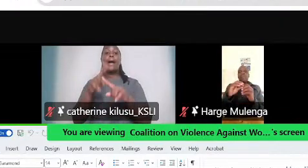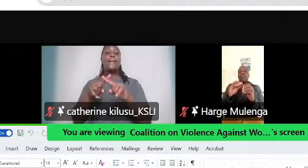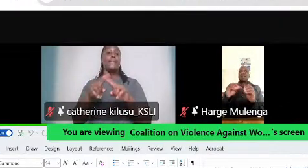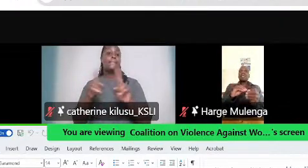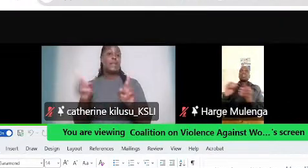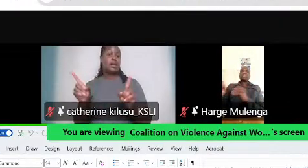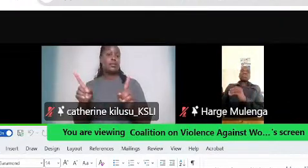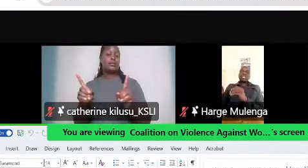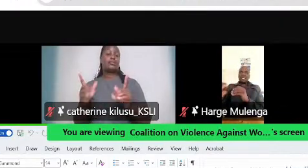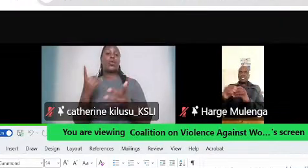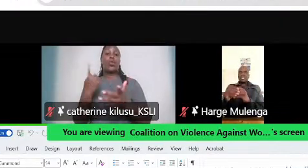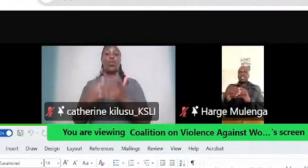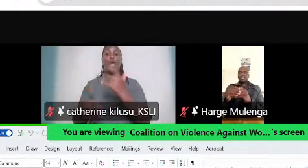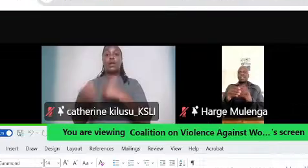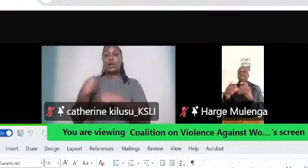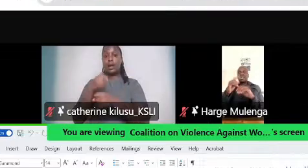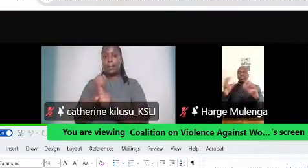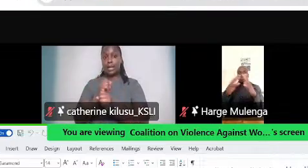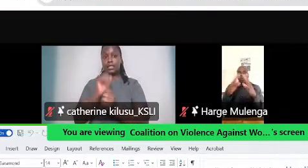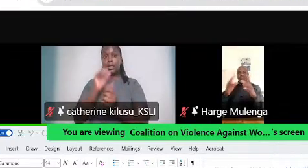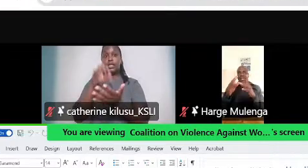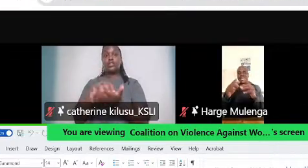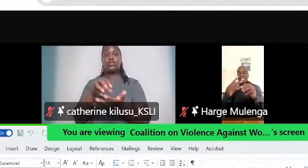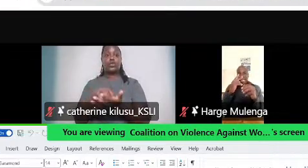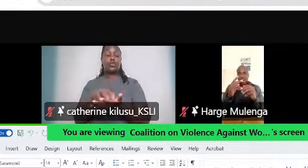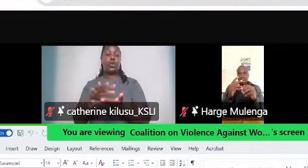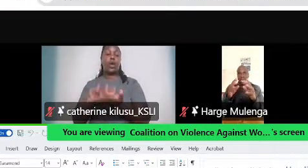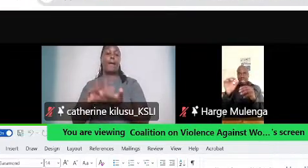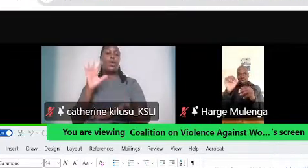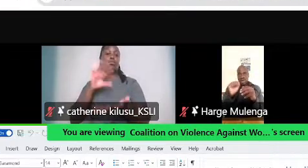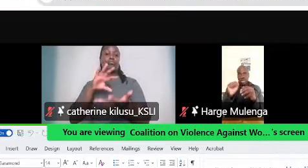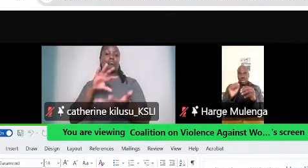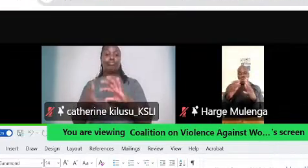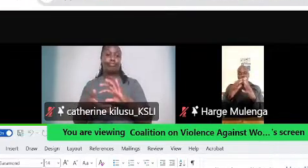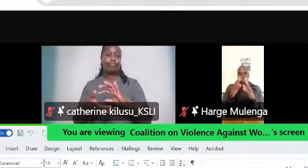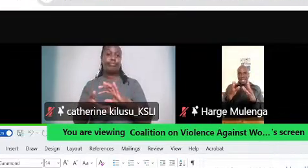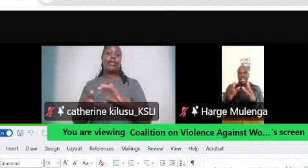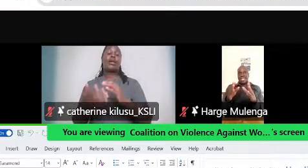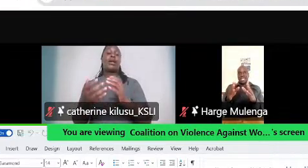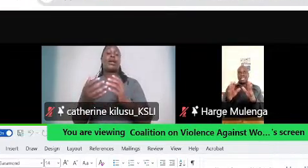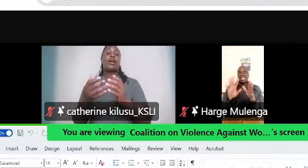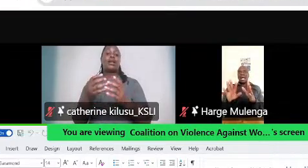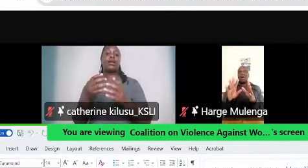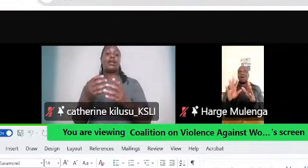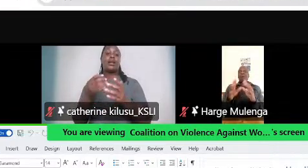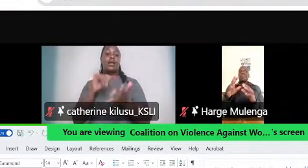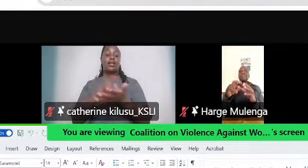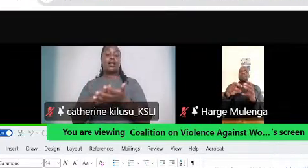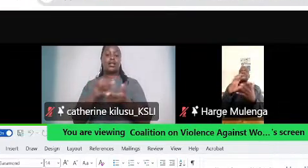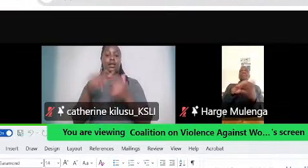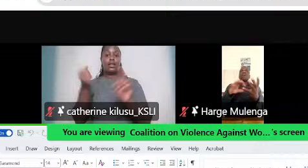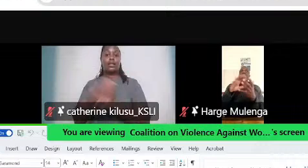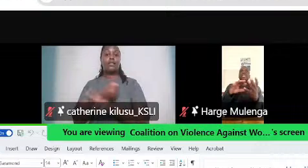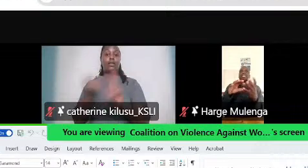makes the situation even more complex is that the violence is often invisible.